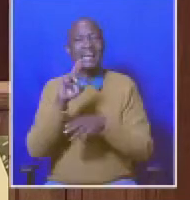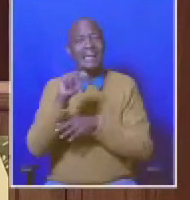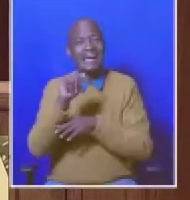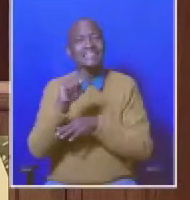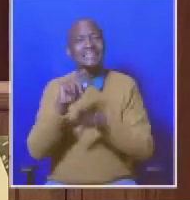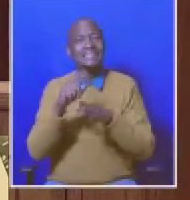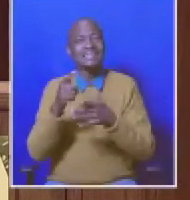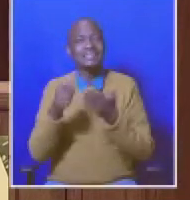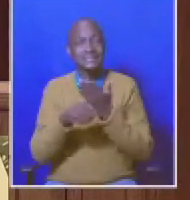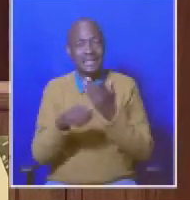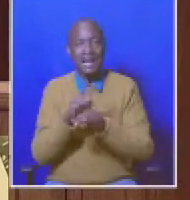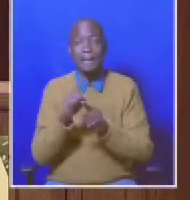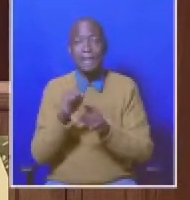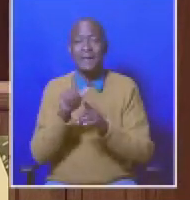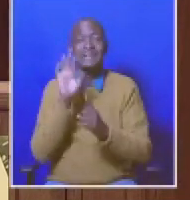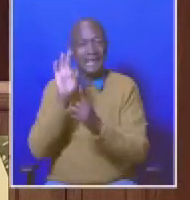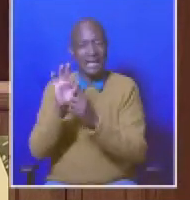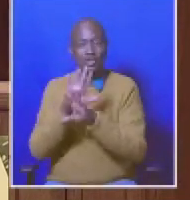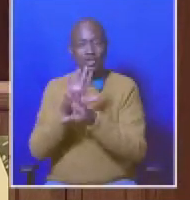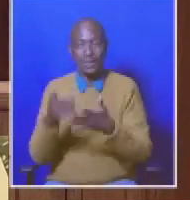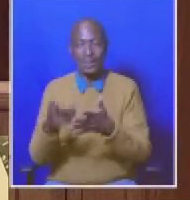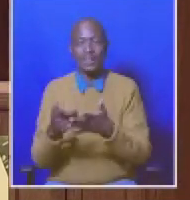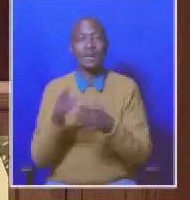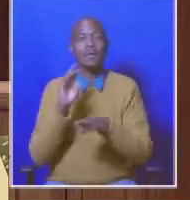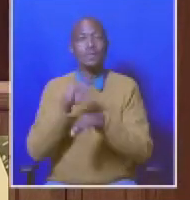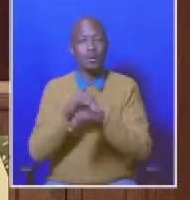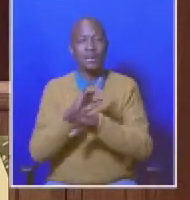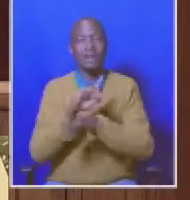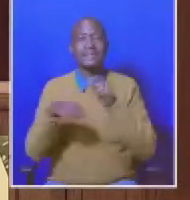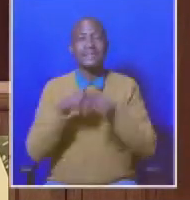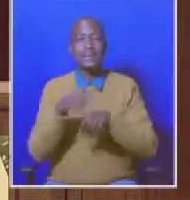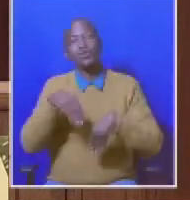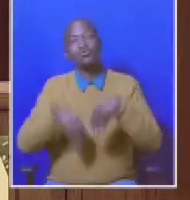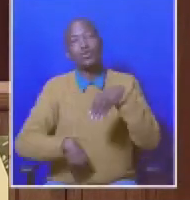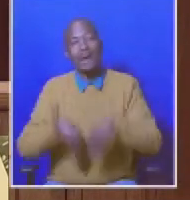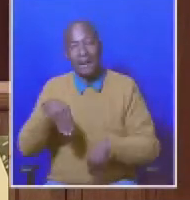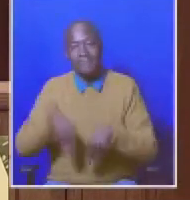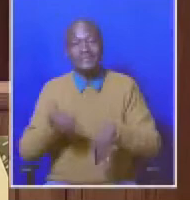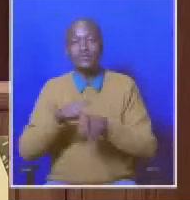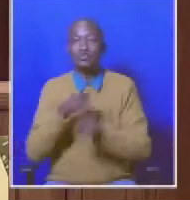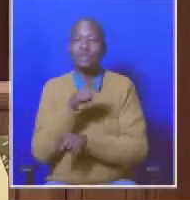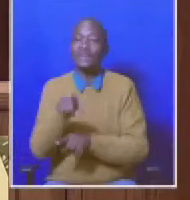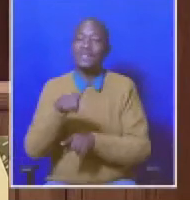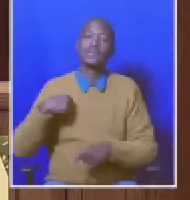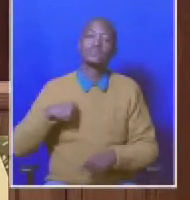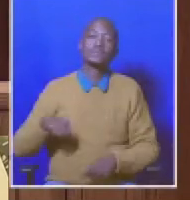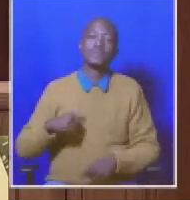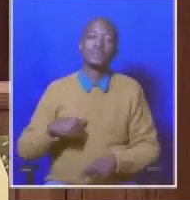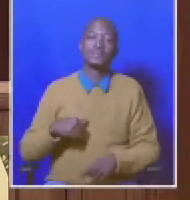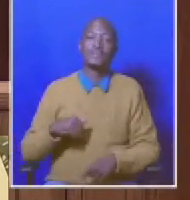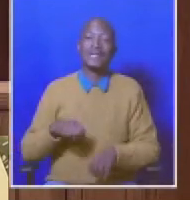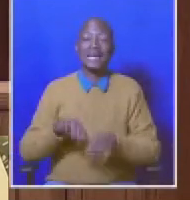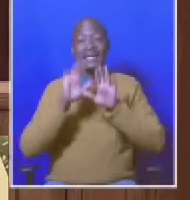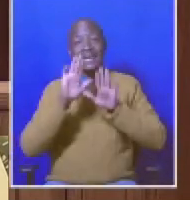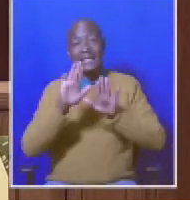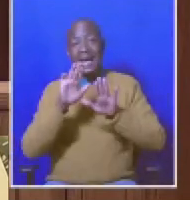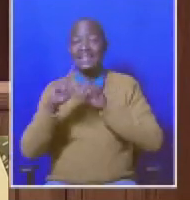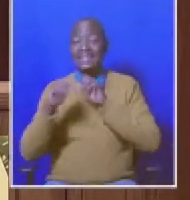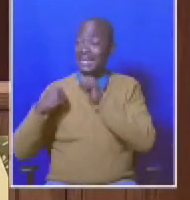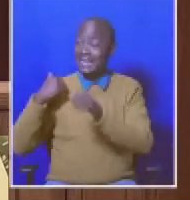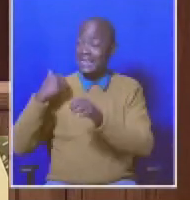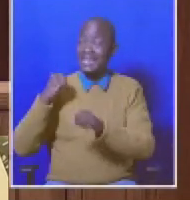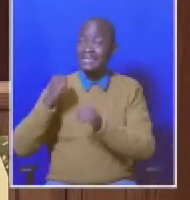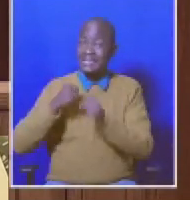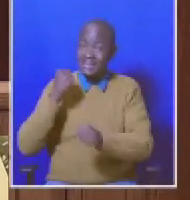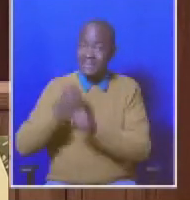problem lies with financial maladministration of these municipalities. In the 9 years that I've been on the committee that